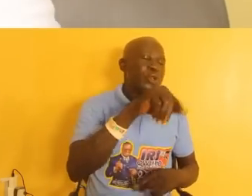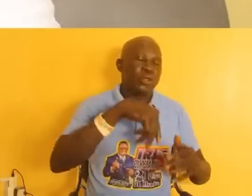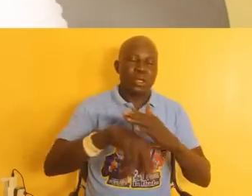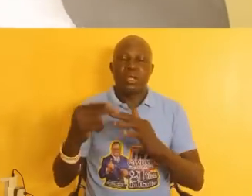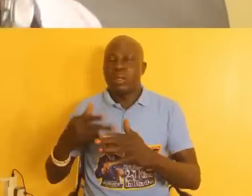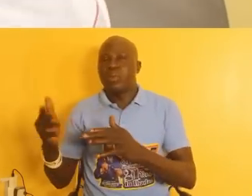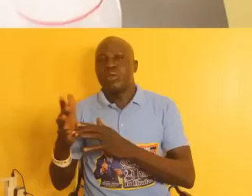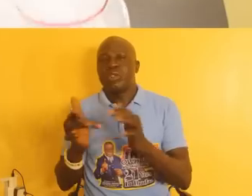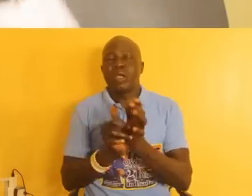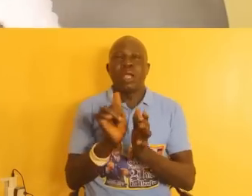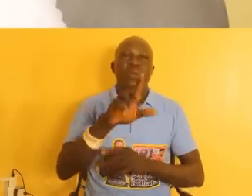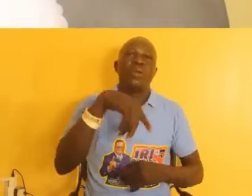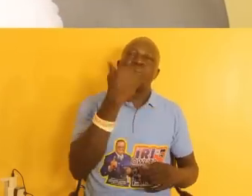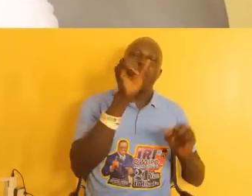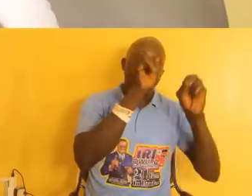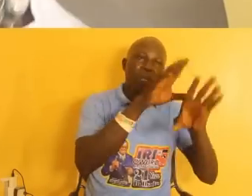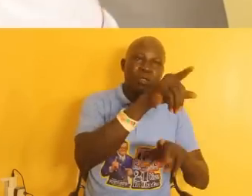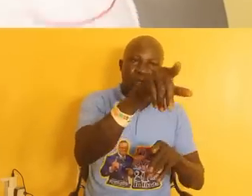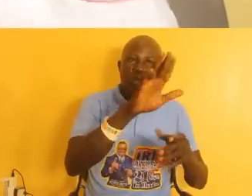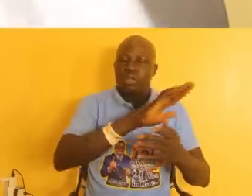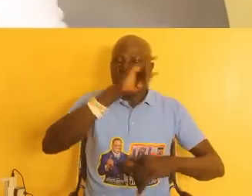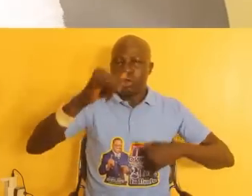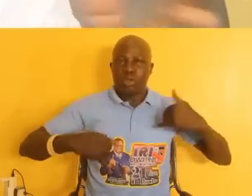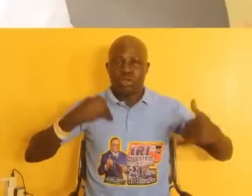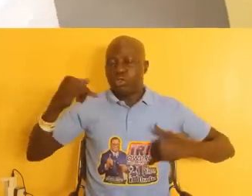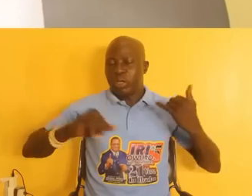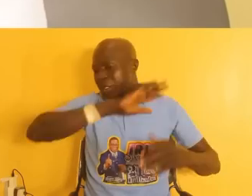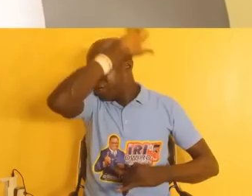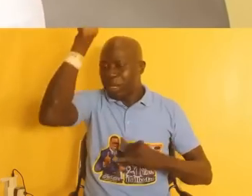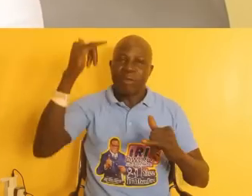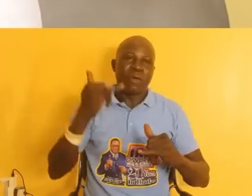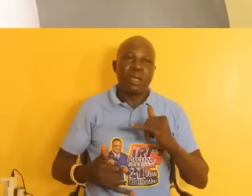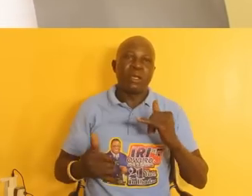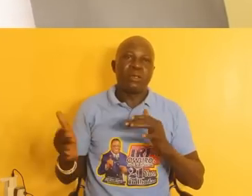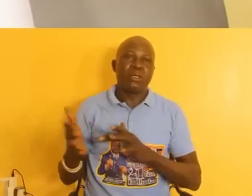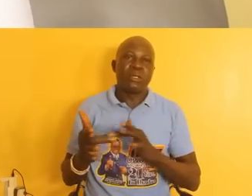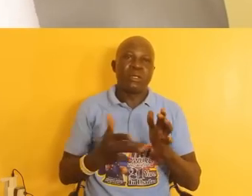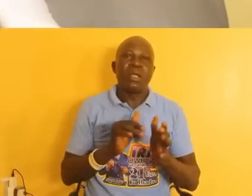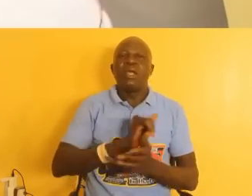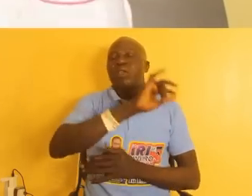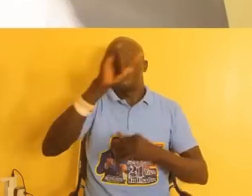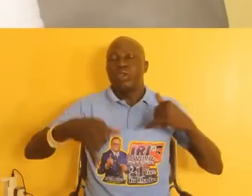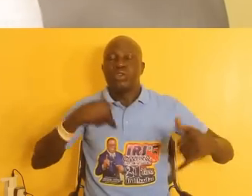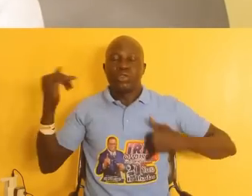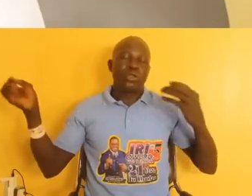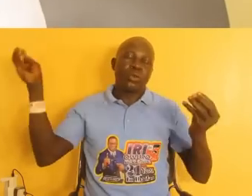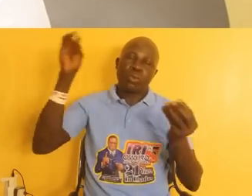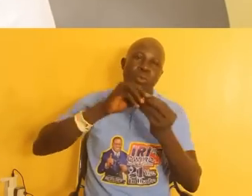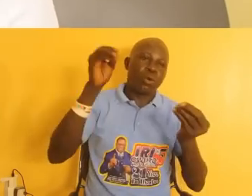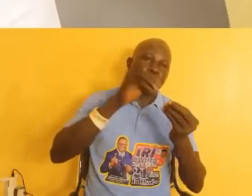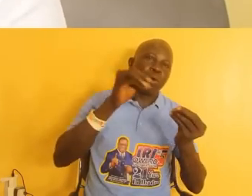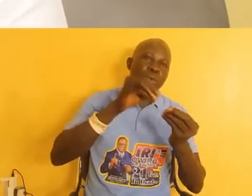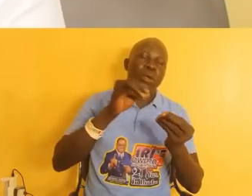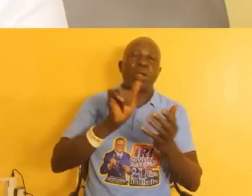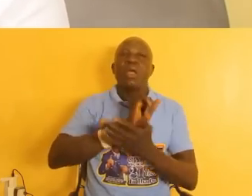the name of Jesus, I bless you. Amen. Joy will never be limited. Your joy